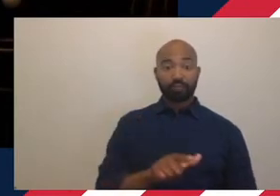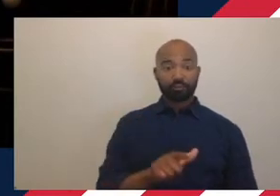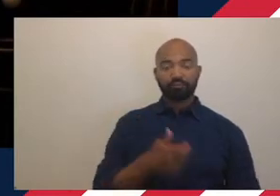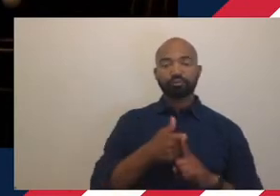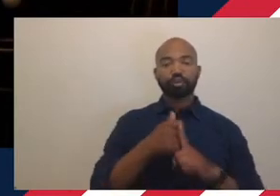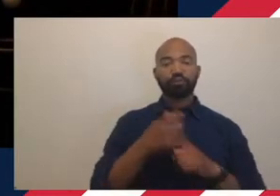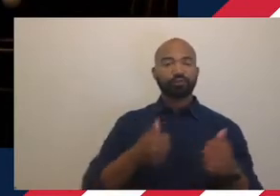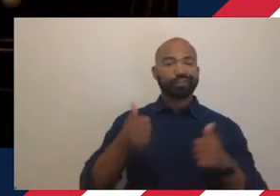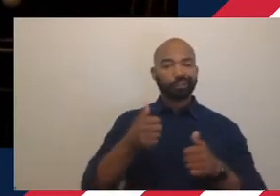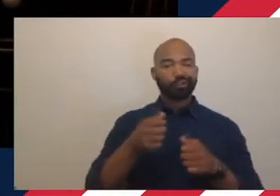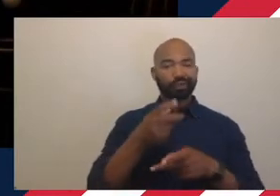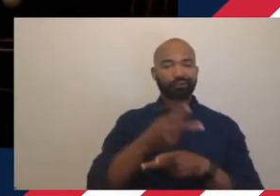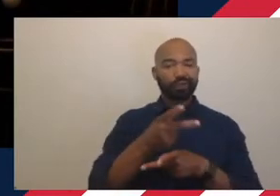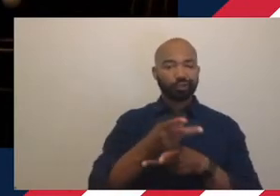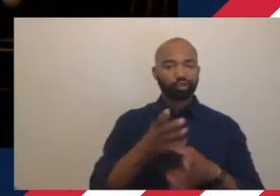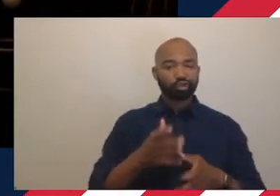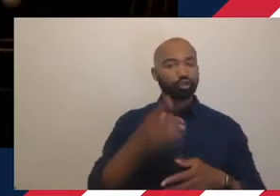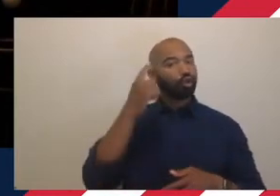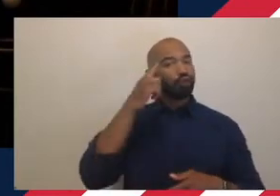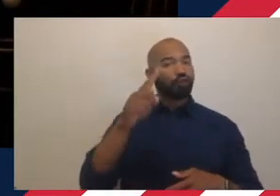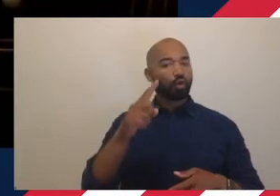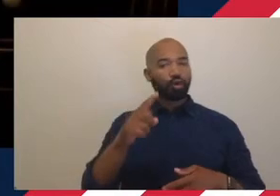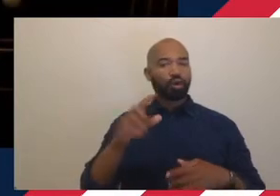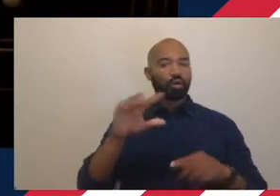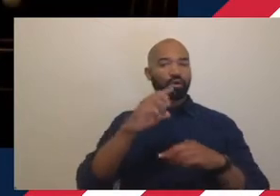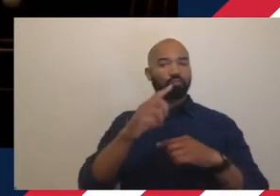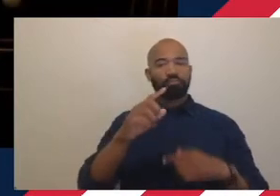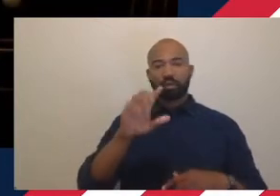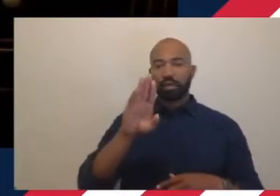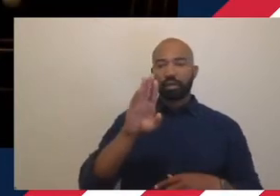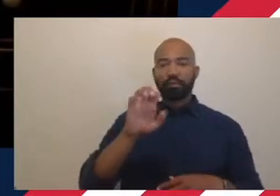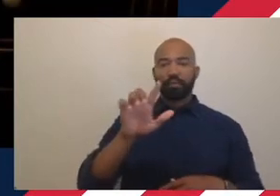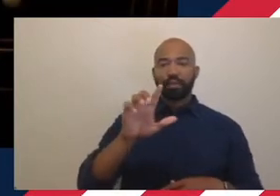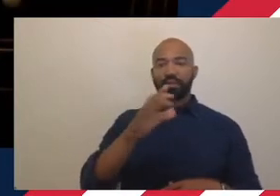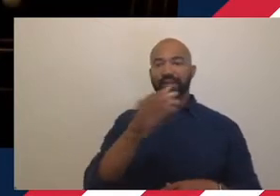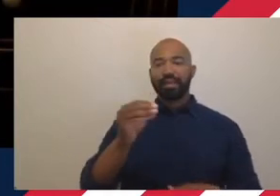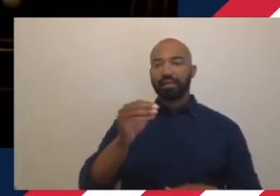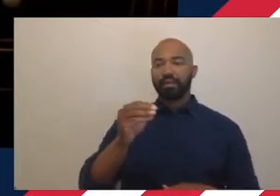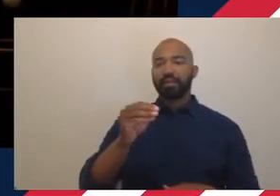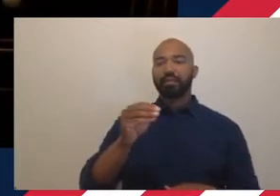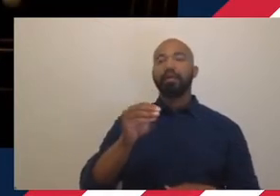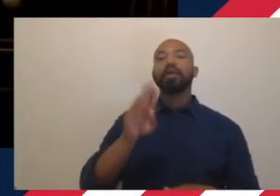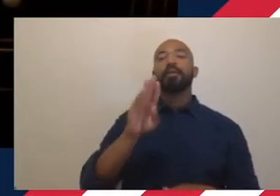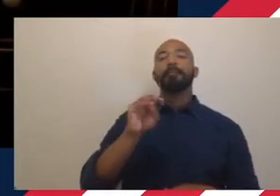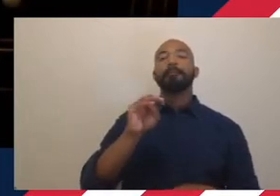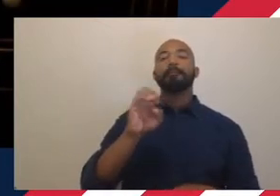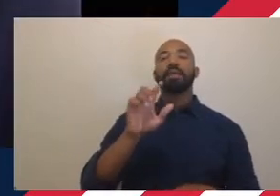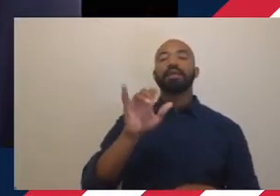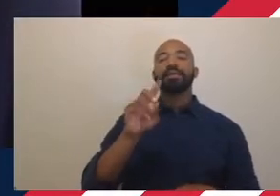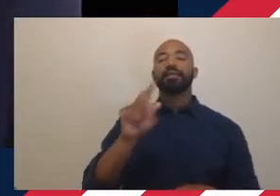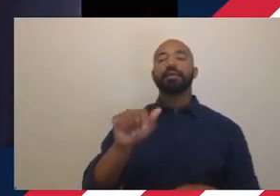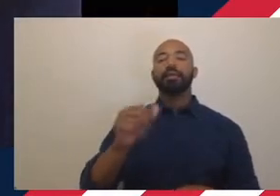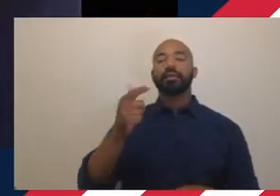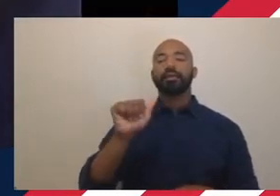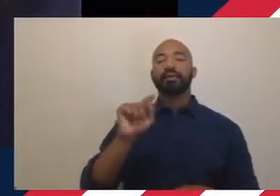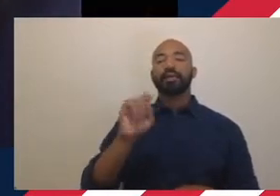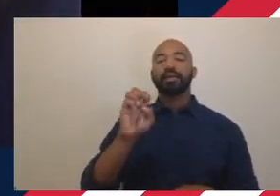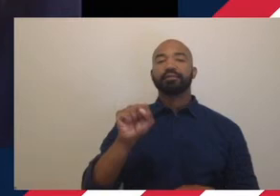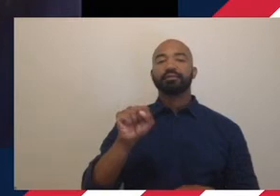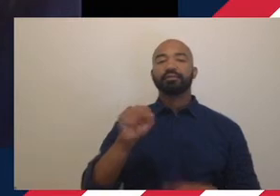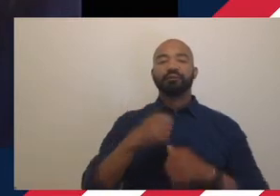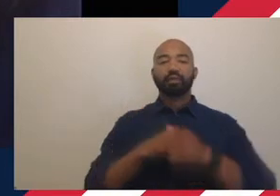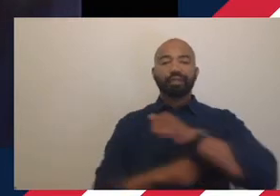Advisor of Global Policy and Advocacy at the Bill and Melinda Gates Foundation. Thank you for joining us.